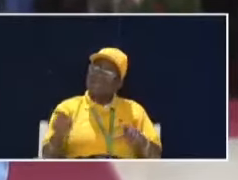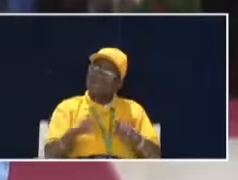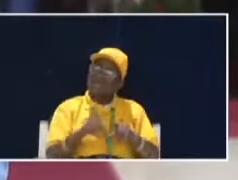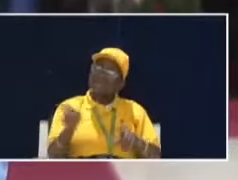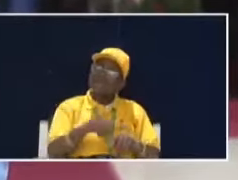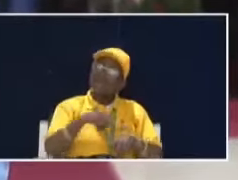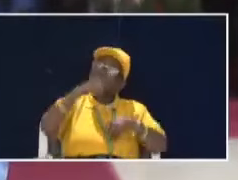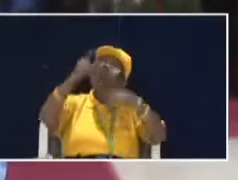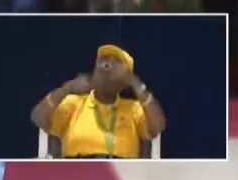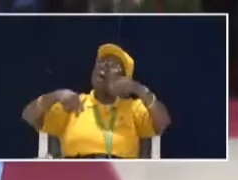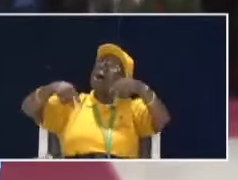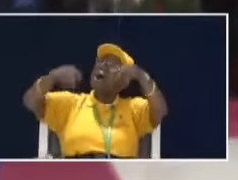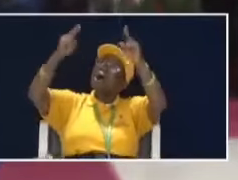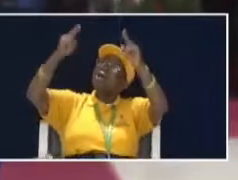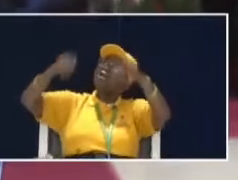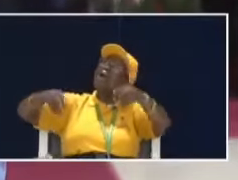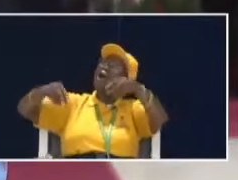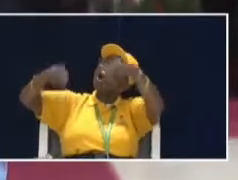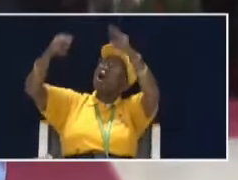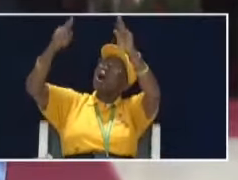more and more.